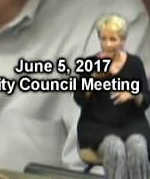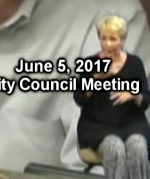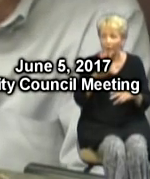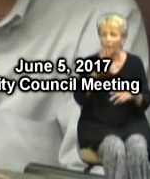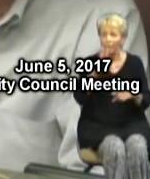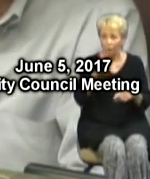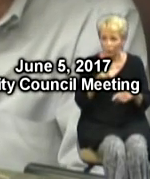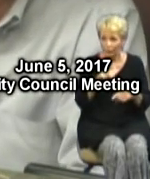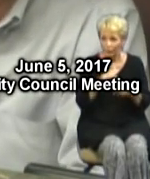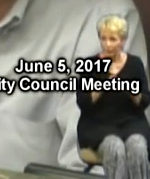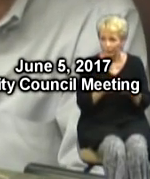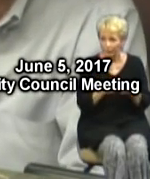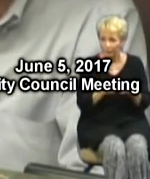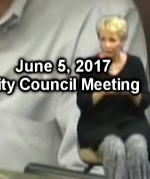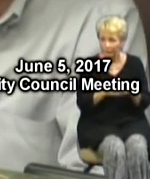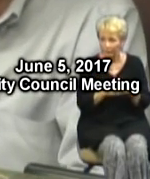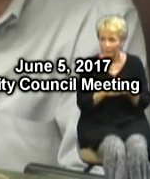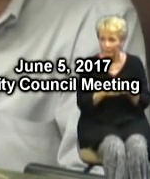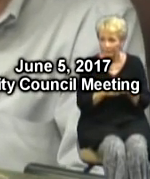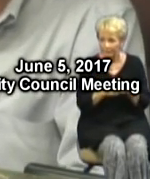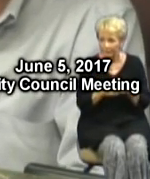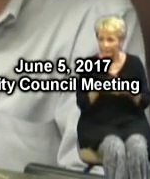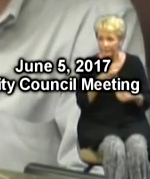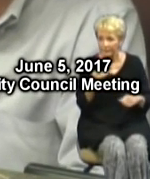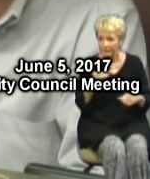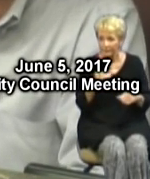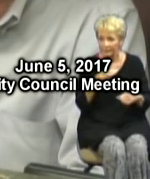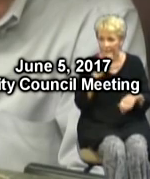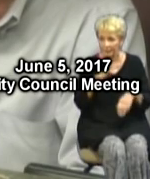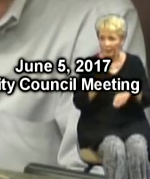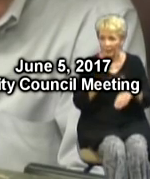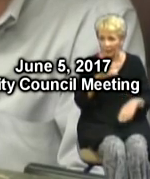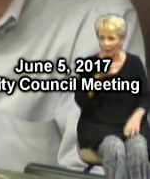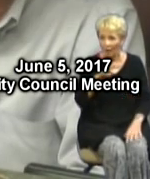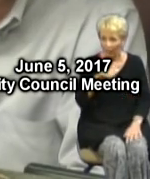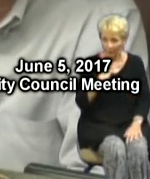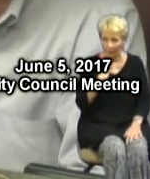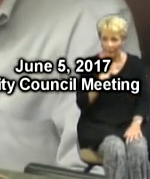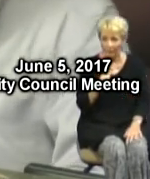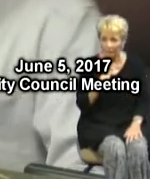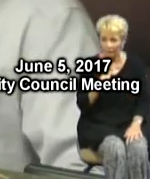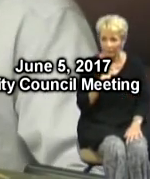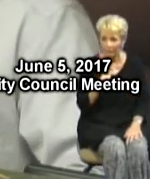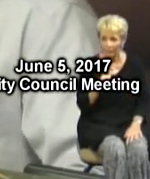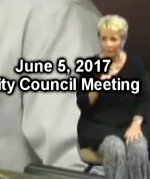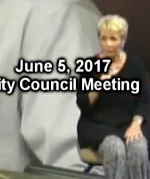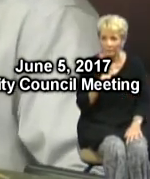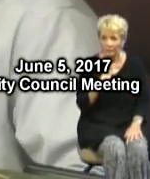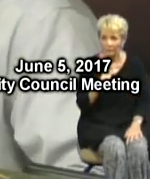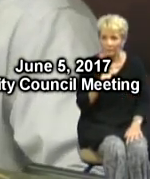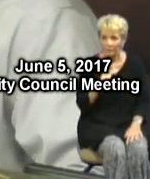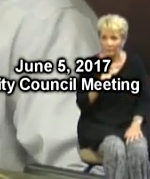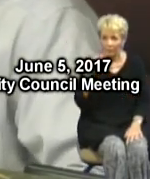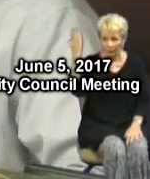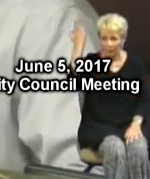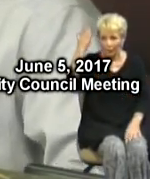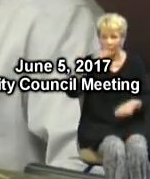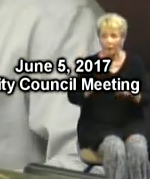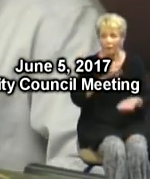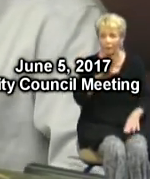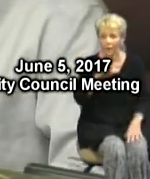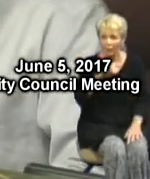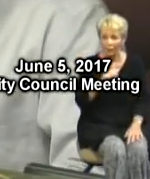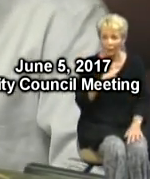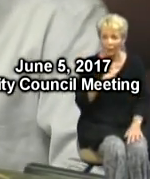Excuse me, 5:30. Sorry, we changed. It's okay. And it's going to be at Comma. That's the presentation at 5:30. The